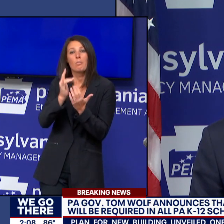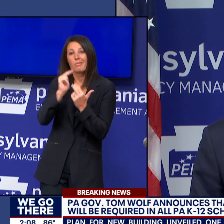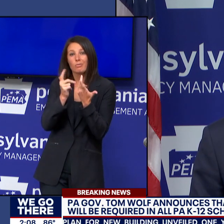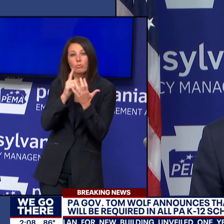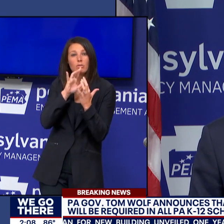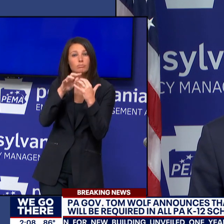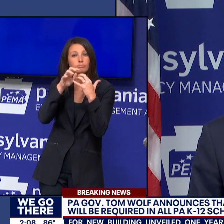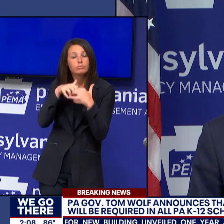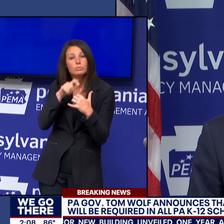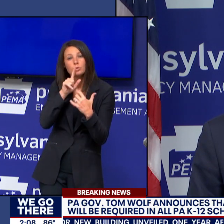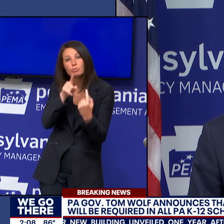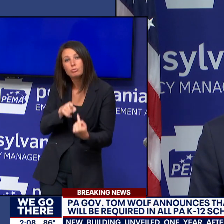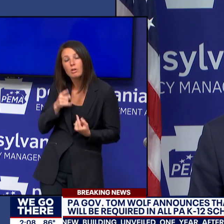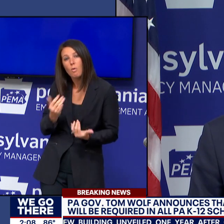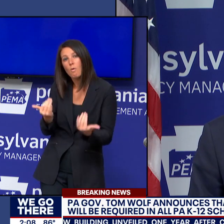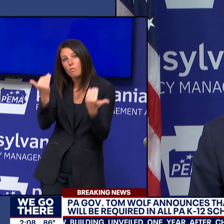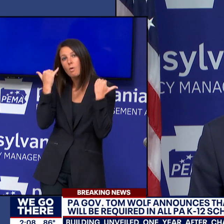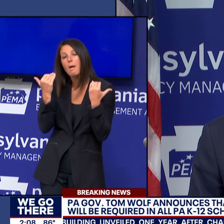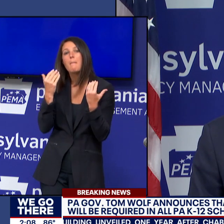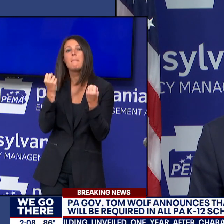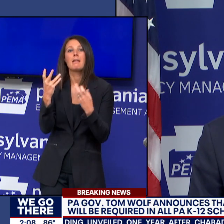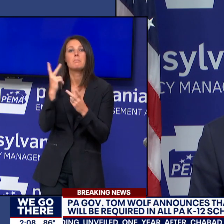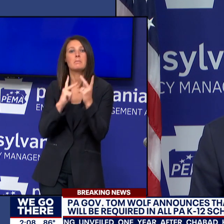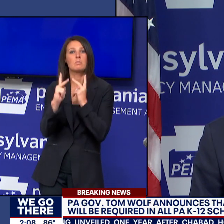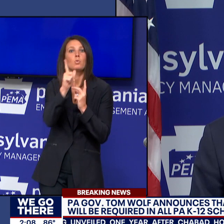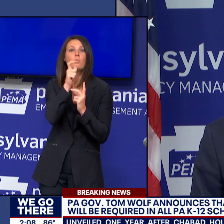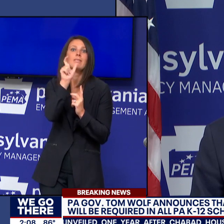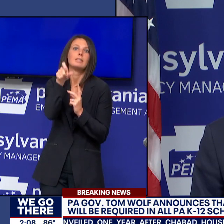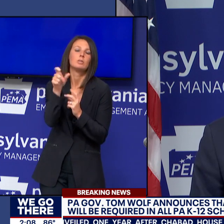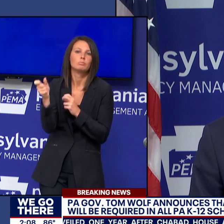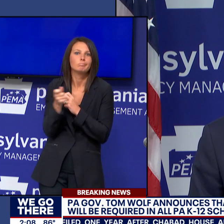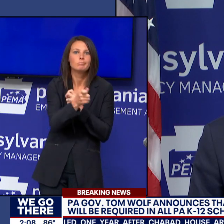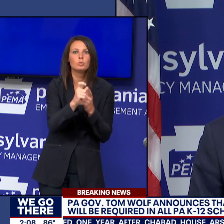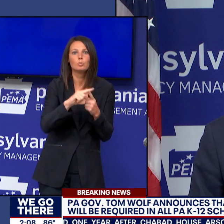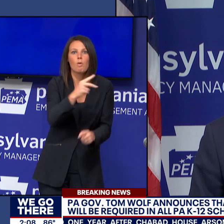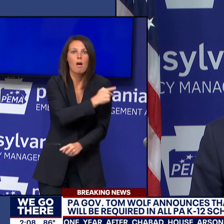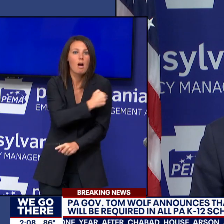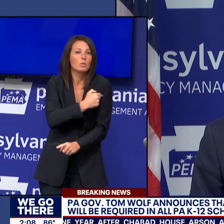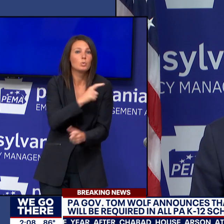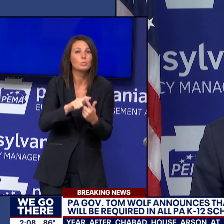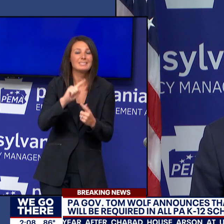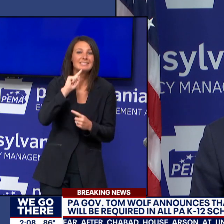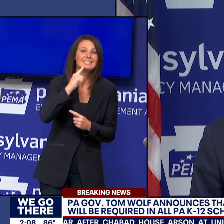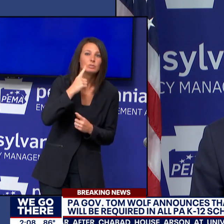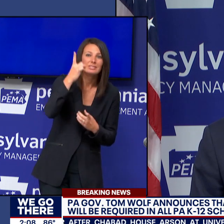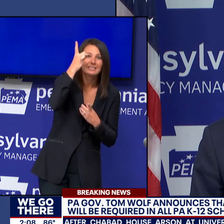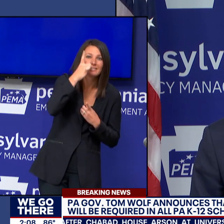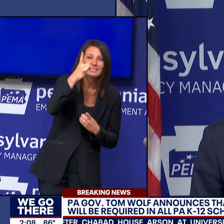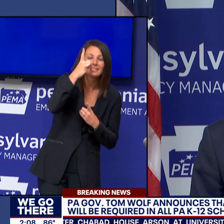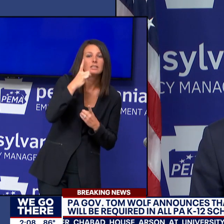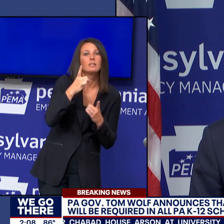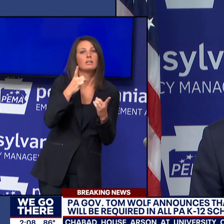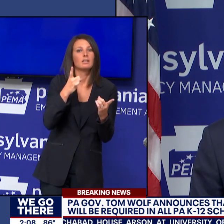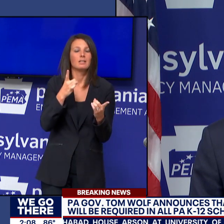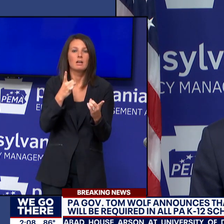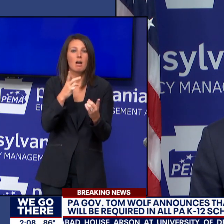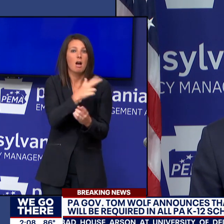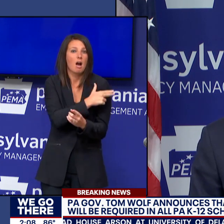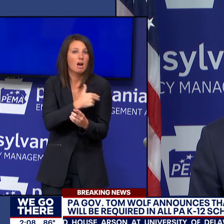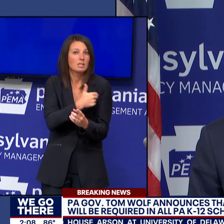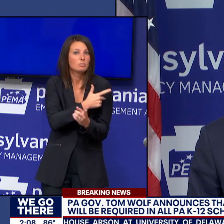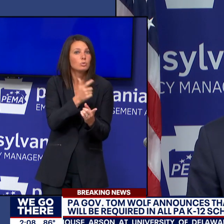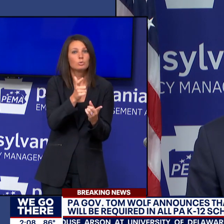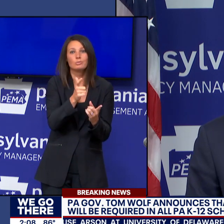under the strain. As the number of people who need to be hospitalized with severe disease soars past what hospitals can